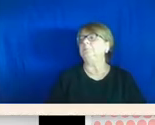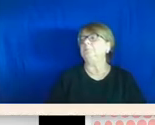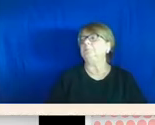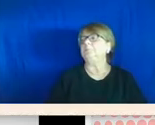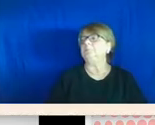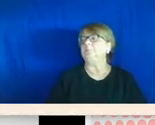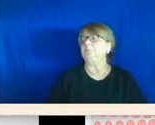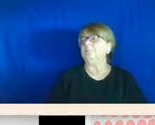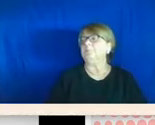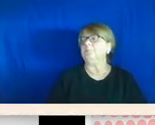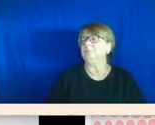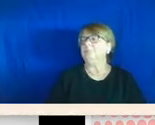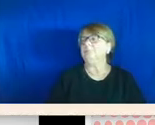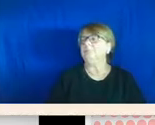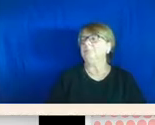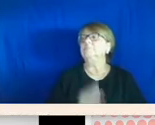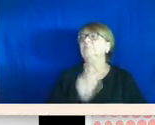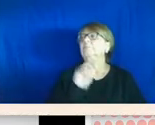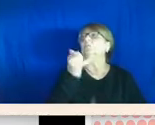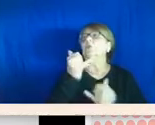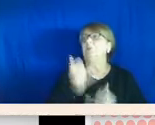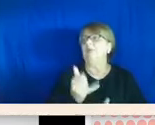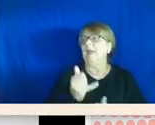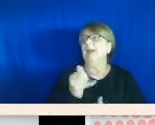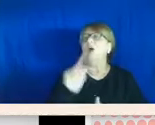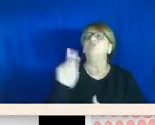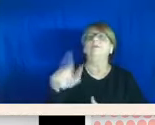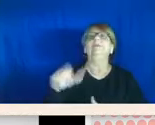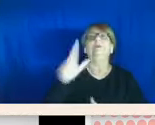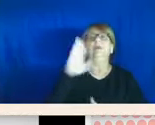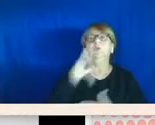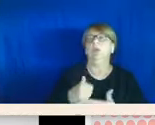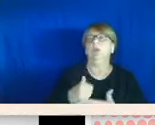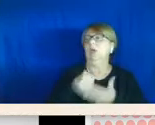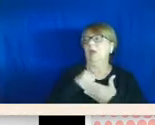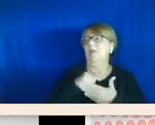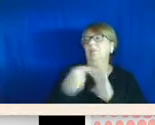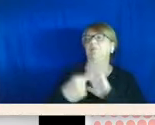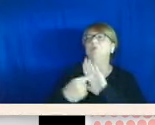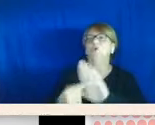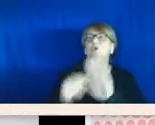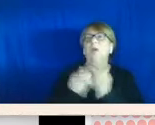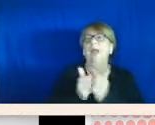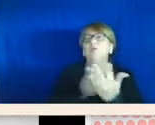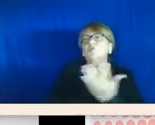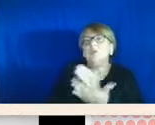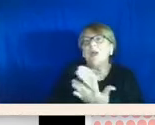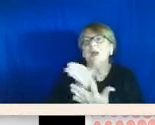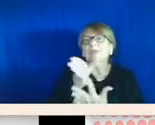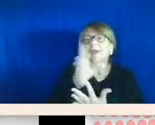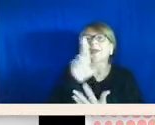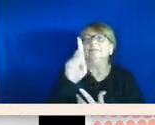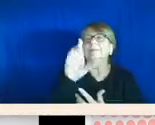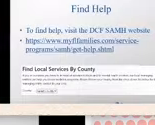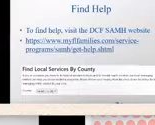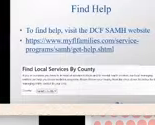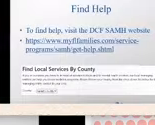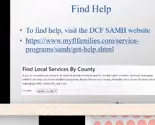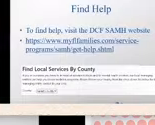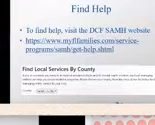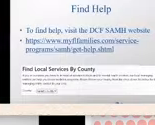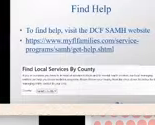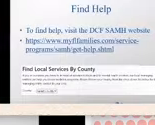So now here's where Kristen is going to help me show you how to navigate the DCF website.